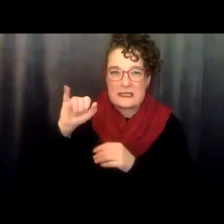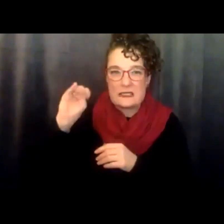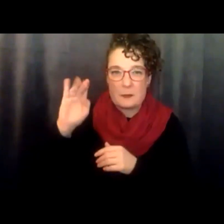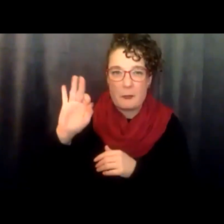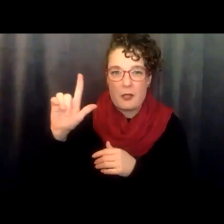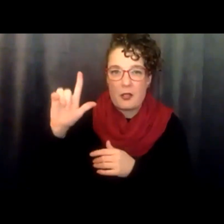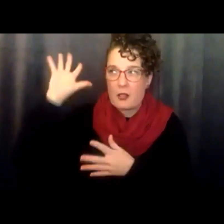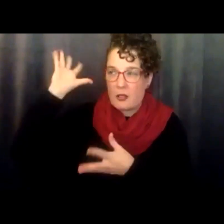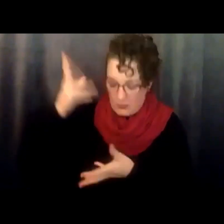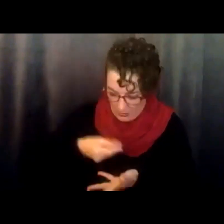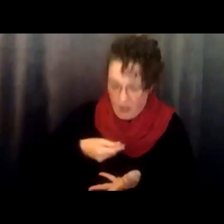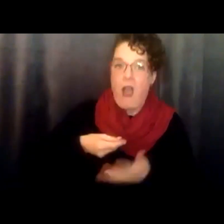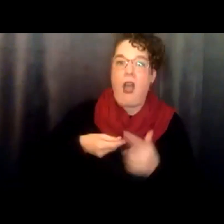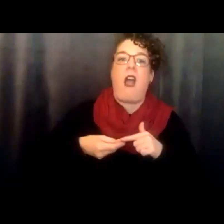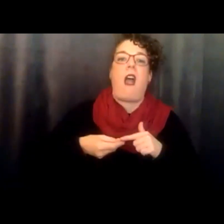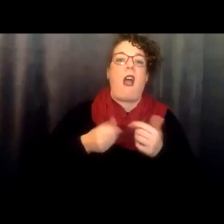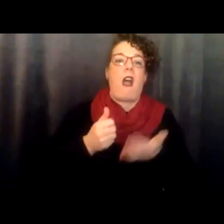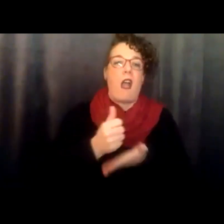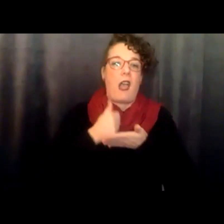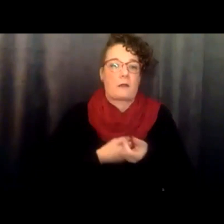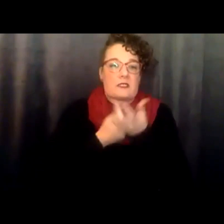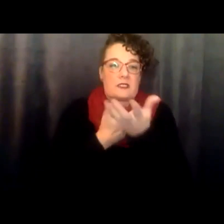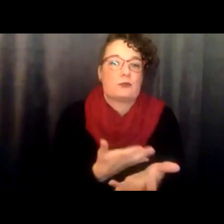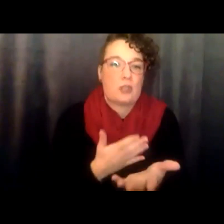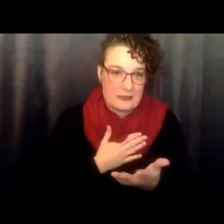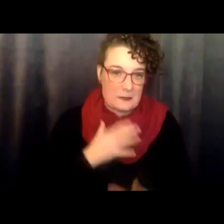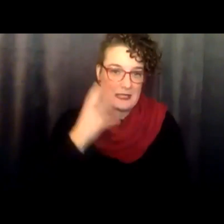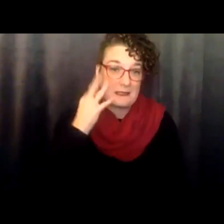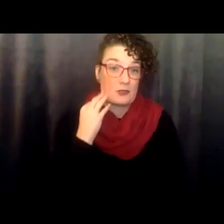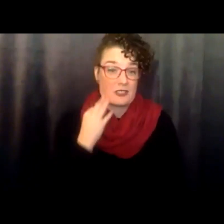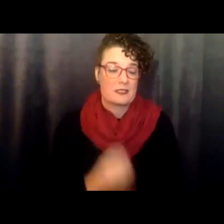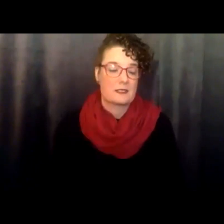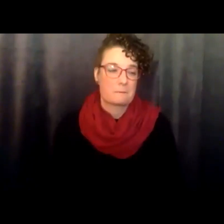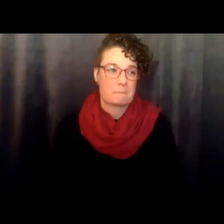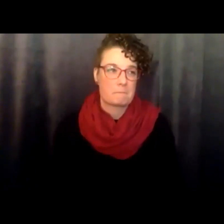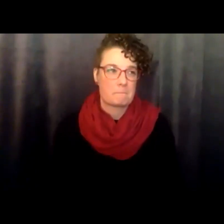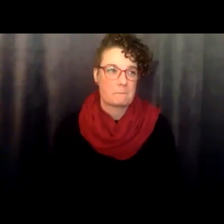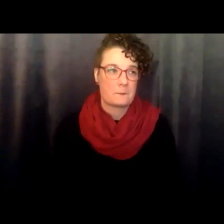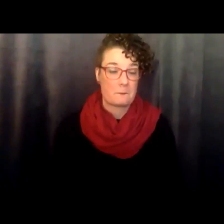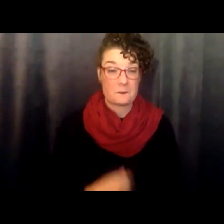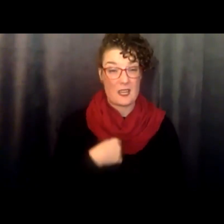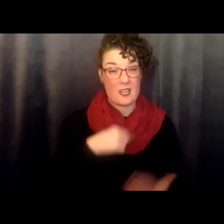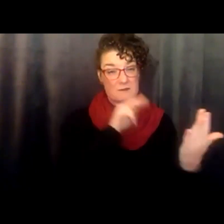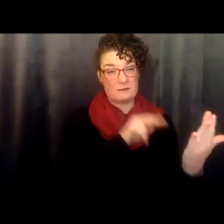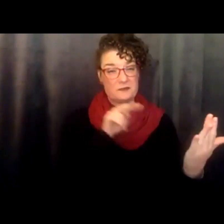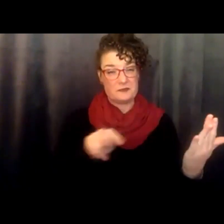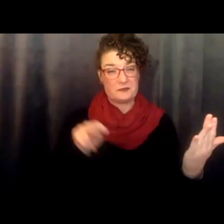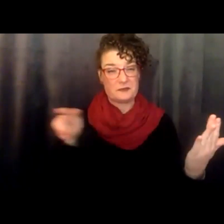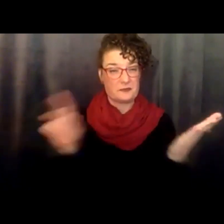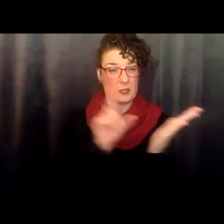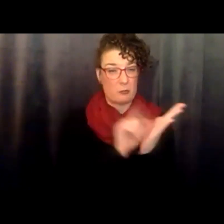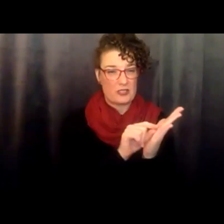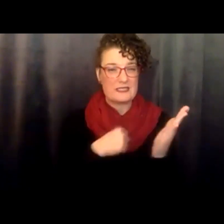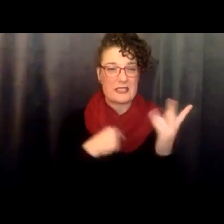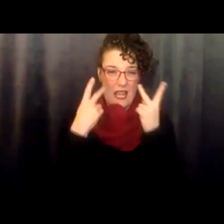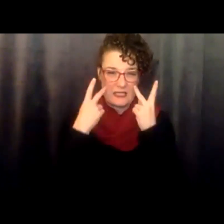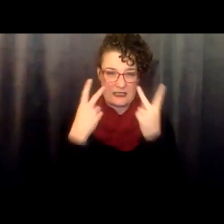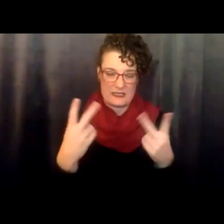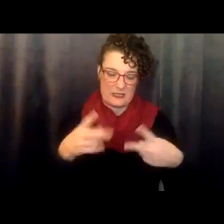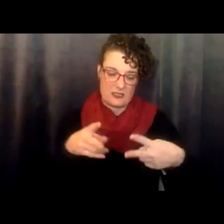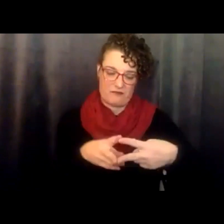experiences. When I look at the prints created in the Queer Ancestors Project, I see two acts of